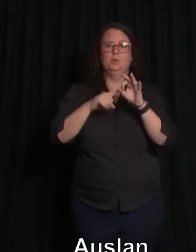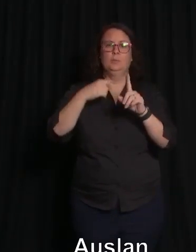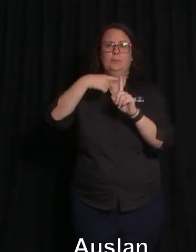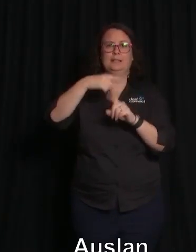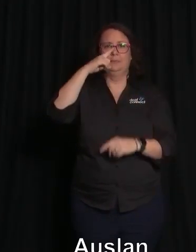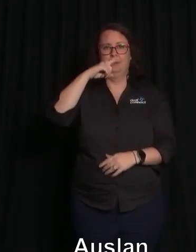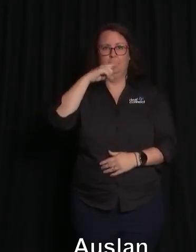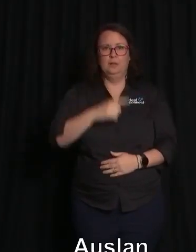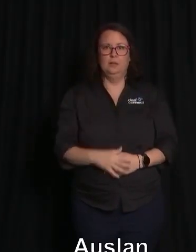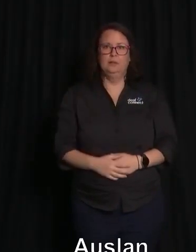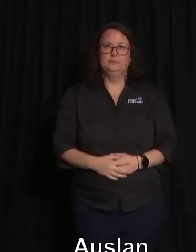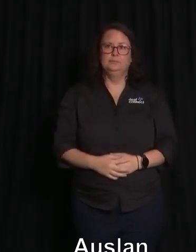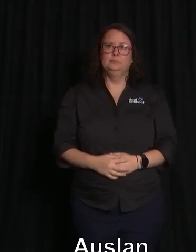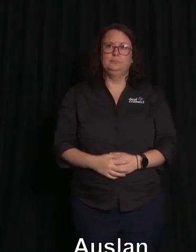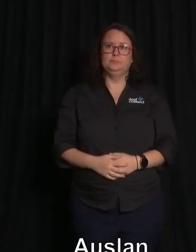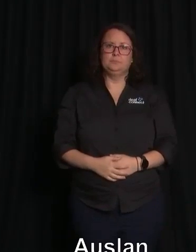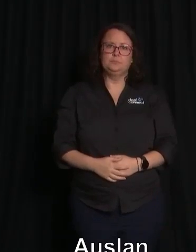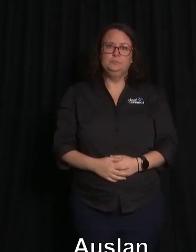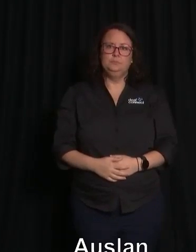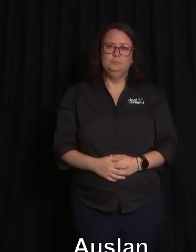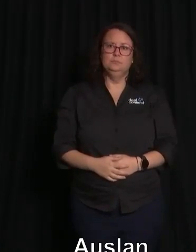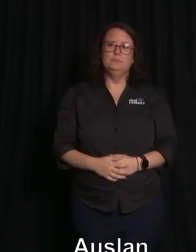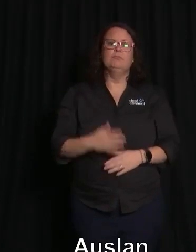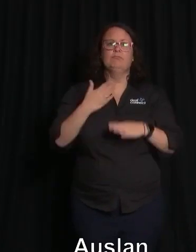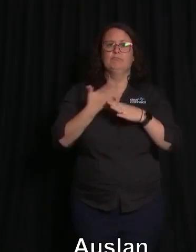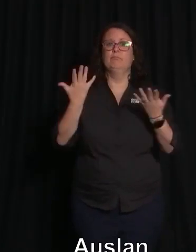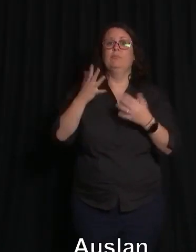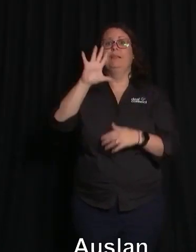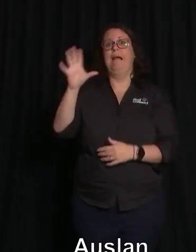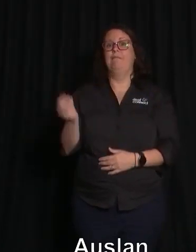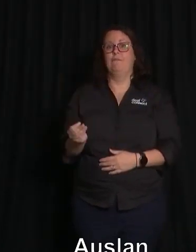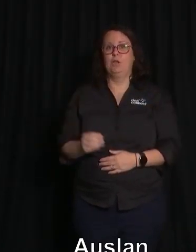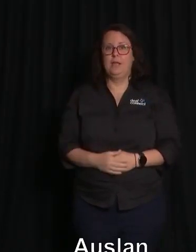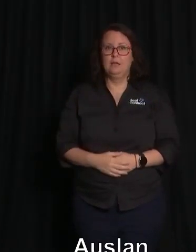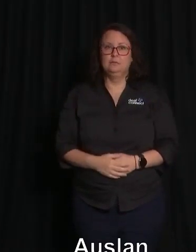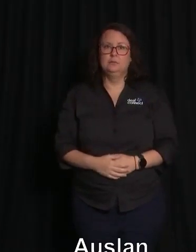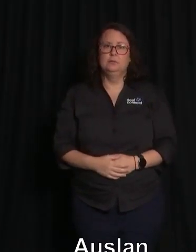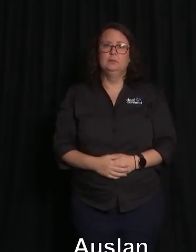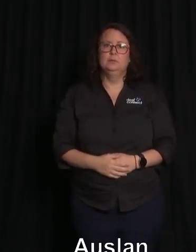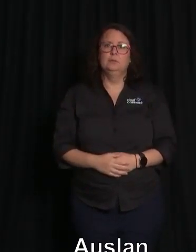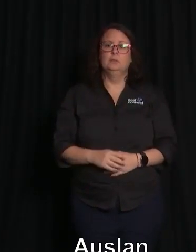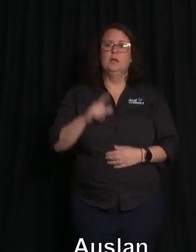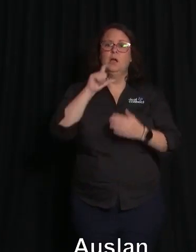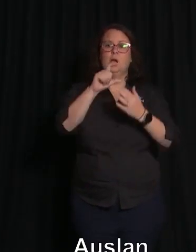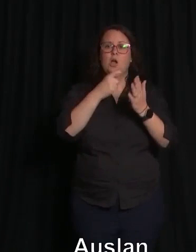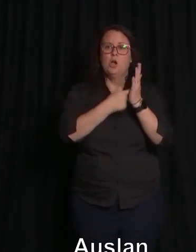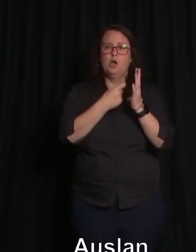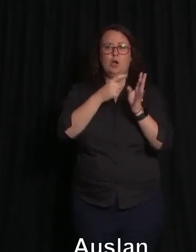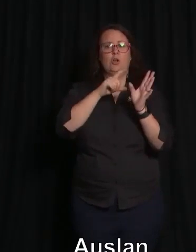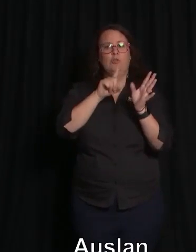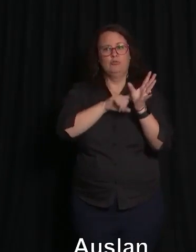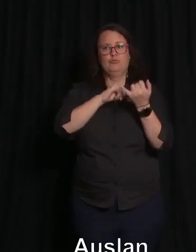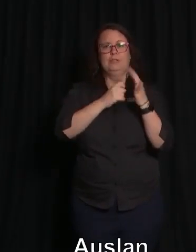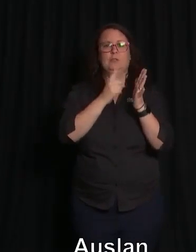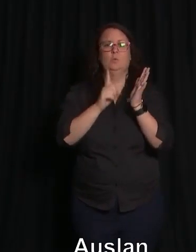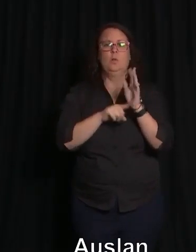lesbian, intersex, trans and gender non-conforming people in Africa. Crystal's also the chair of the Intersex